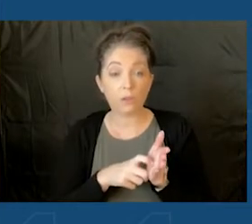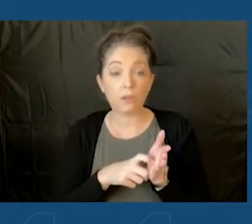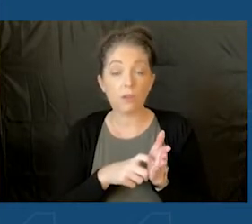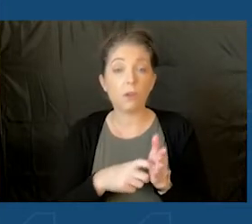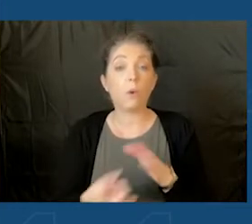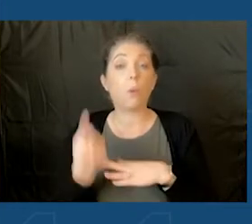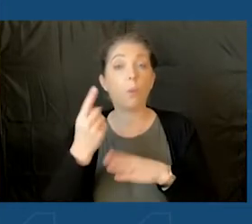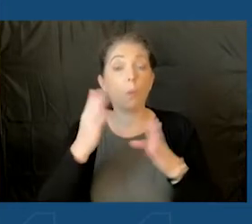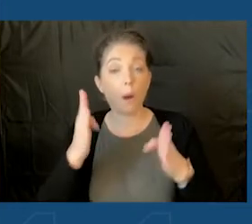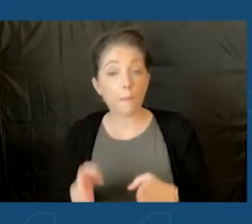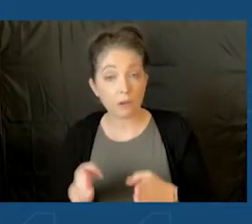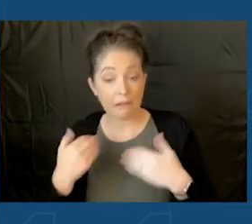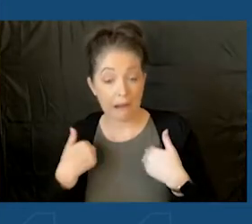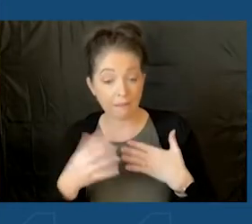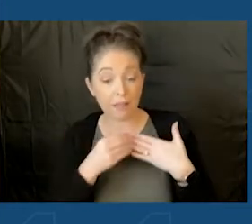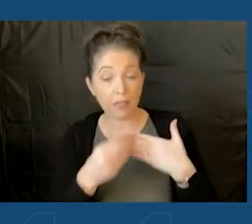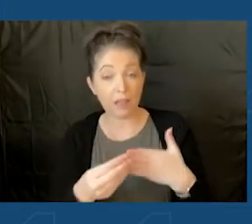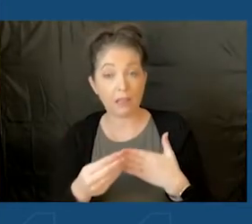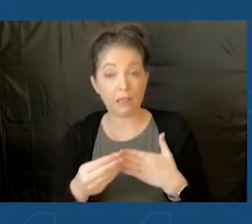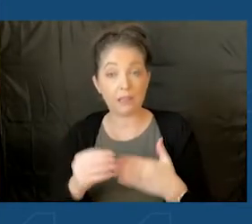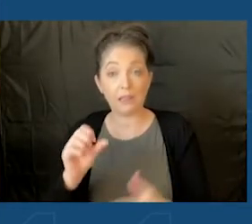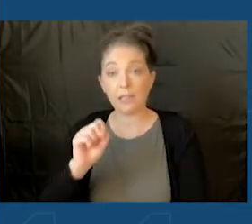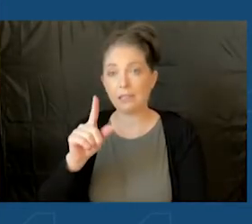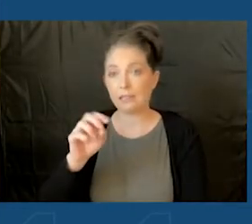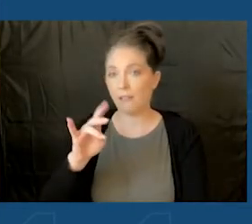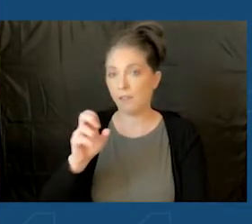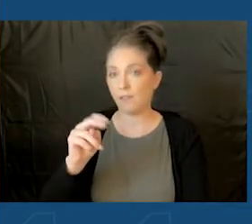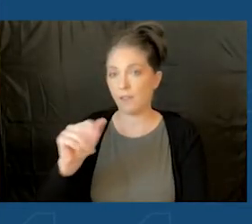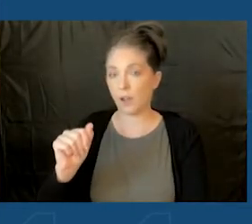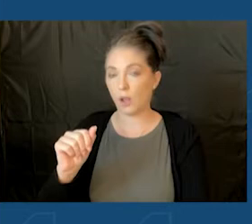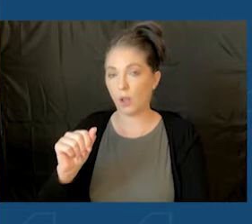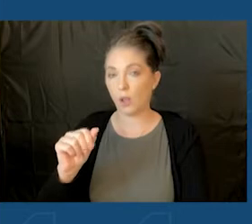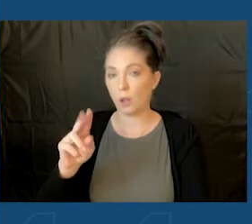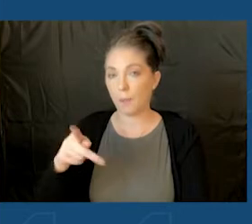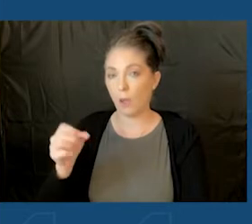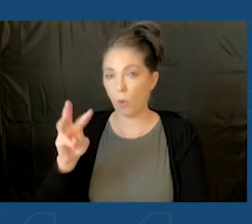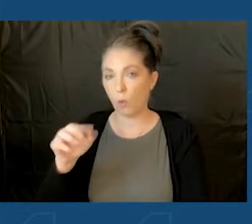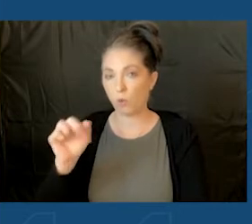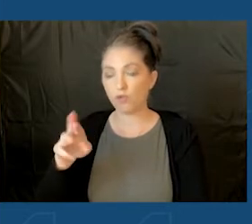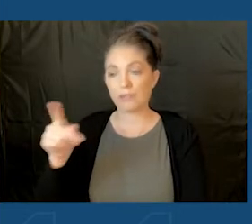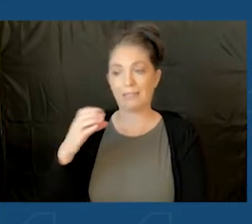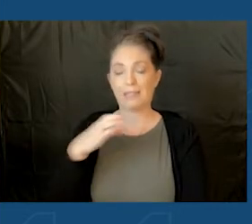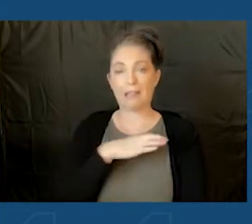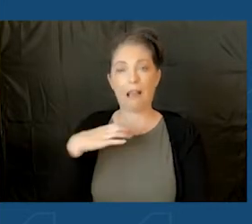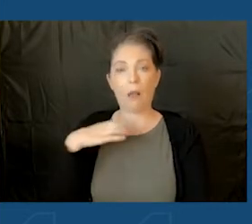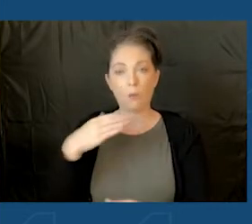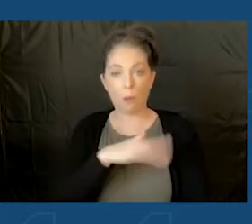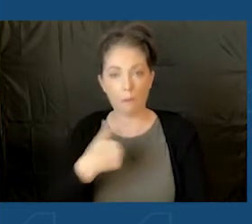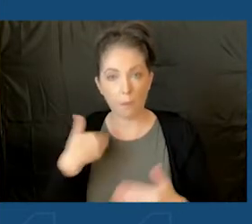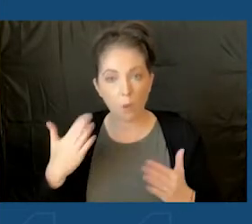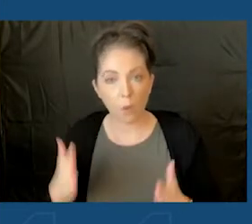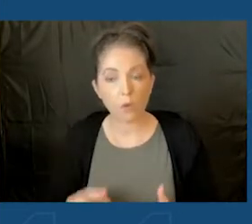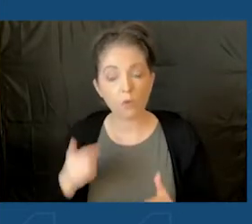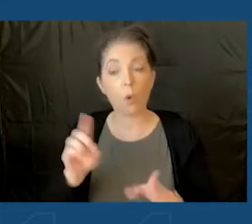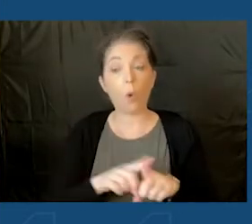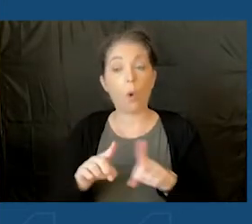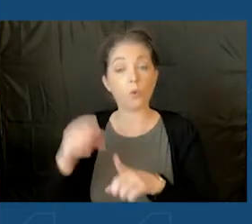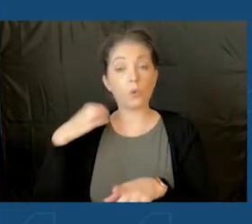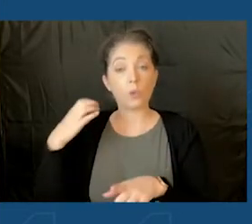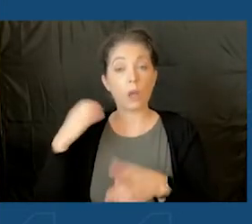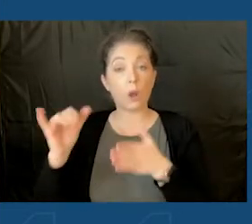had to leave, Selvina Brooks Powers, who is one of our council members, but she's also the chair of the New